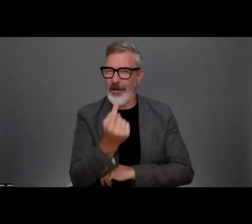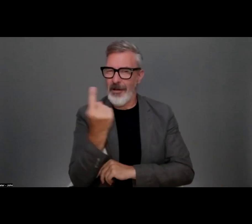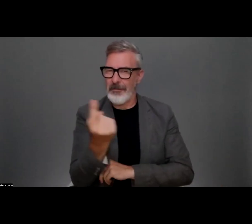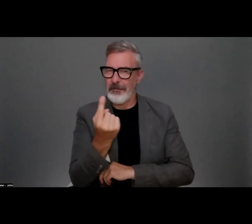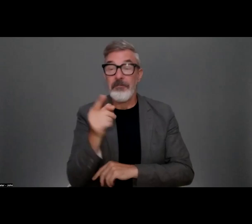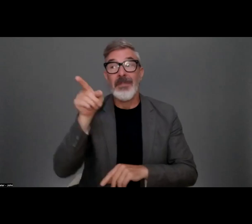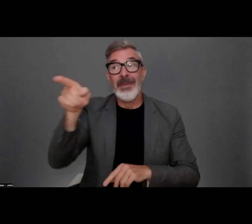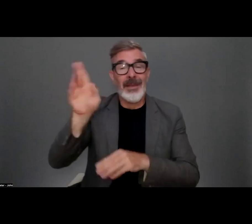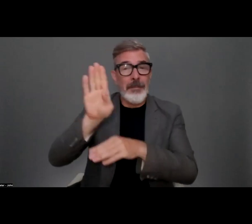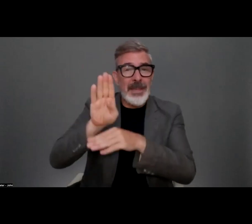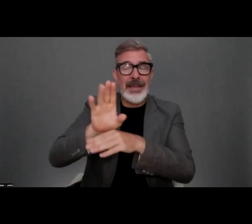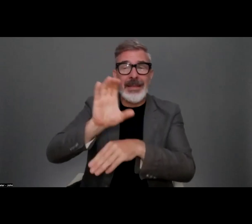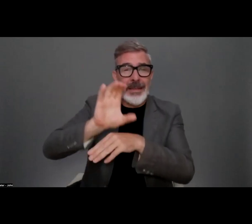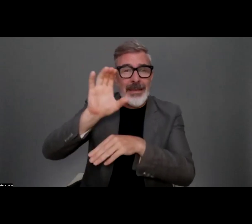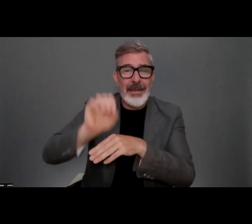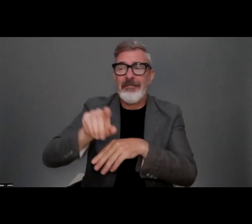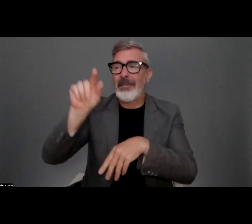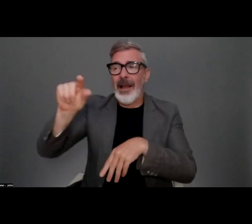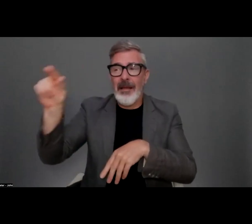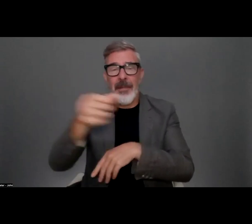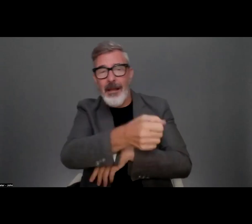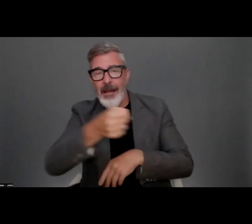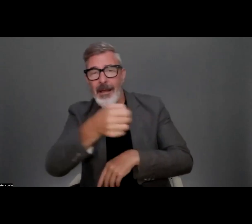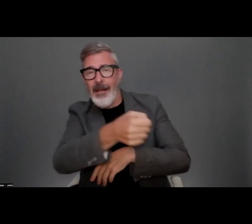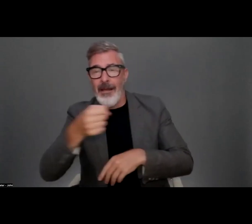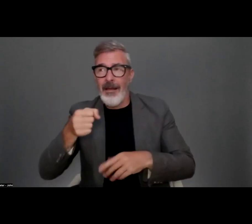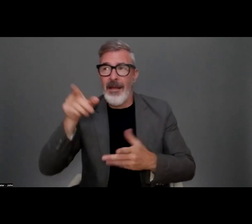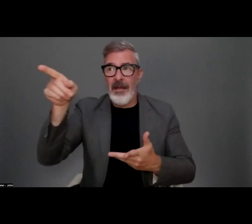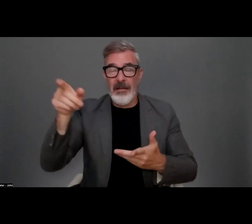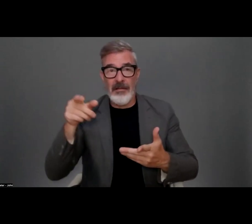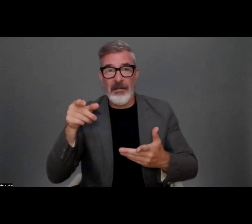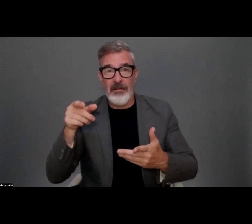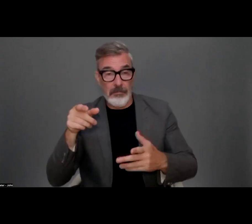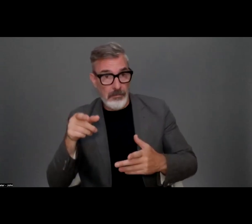or unwilling. In all of the conversations that I have had,